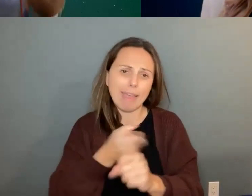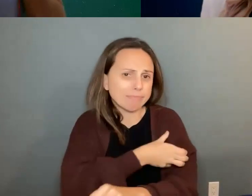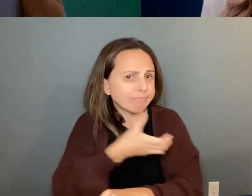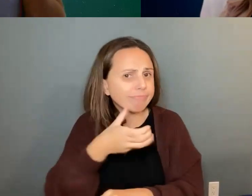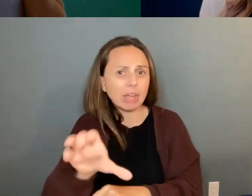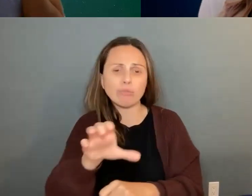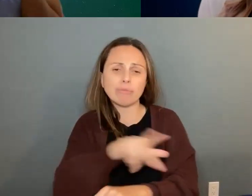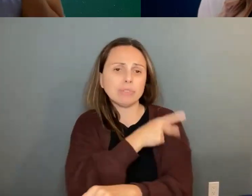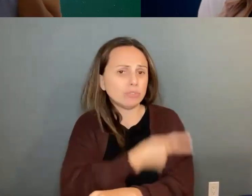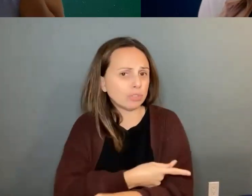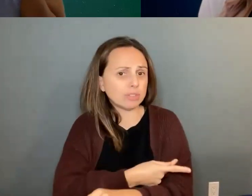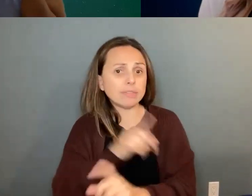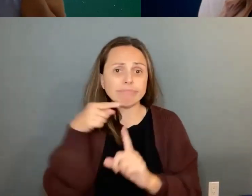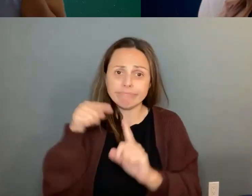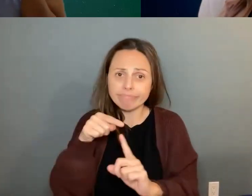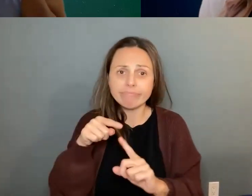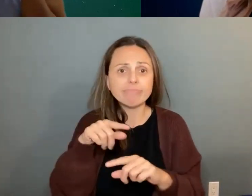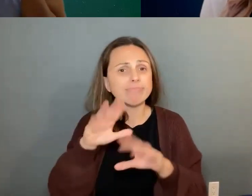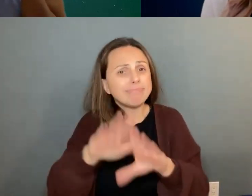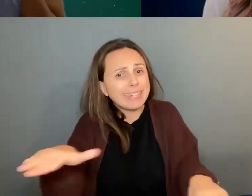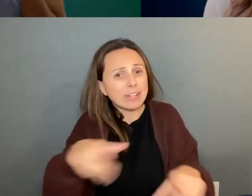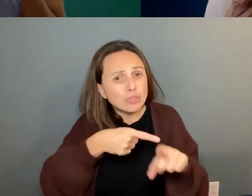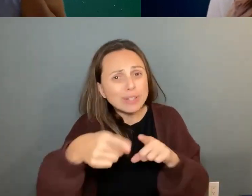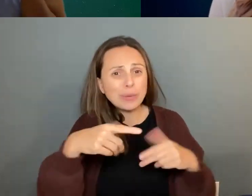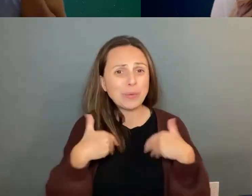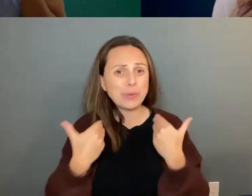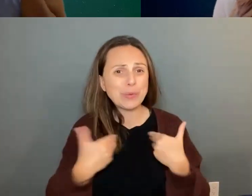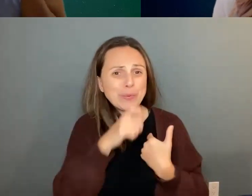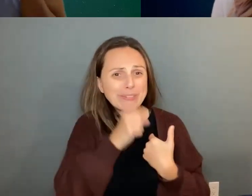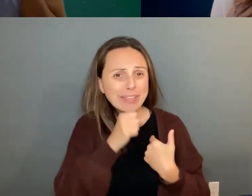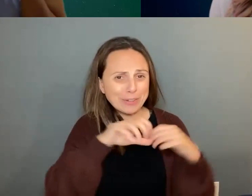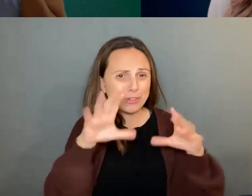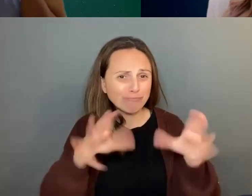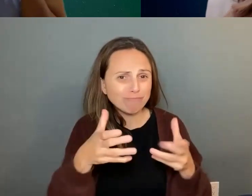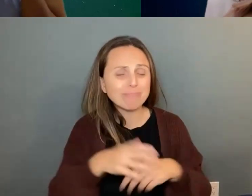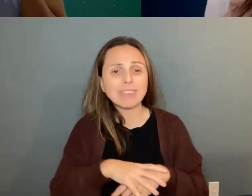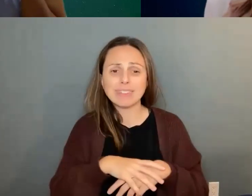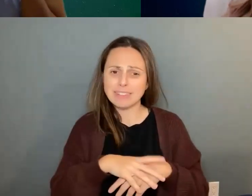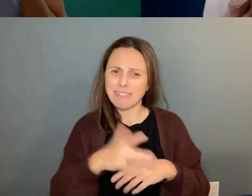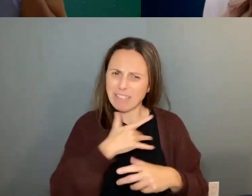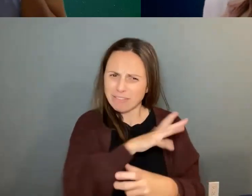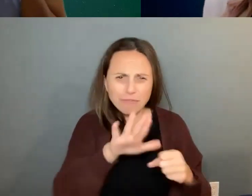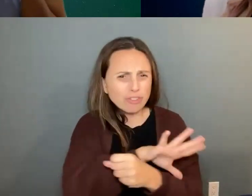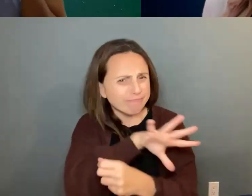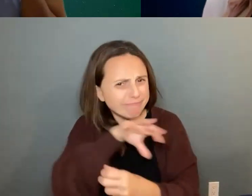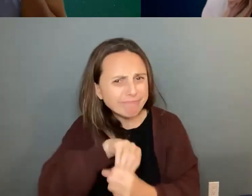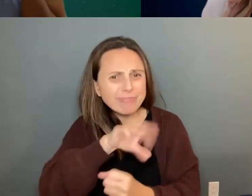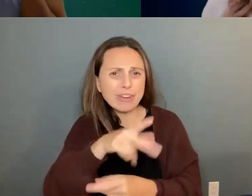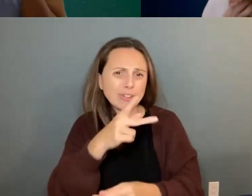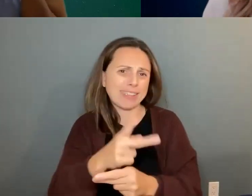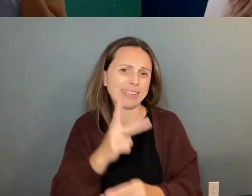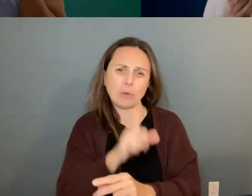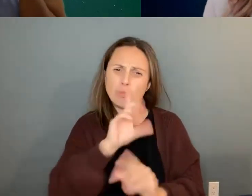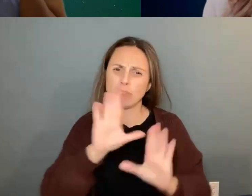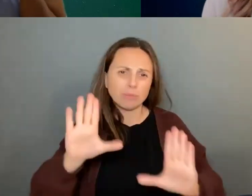our patients, particularly those in the pediatric or youth age range, to be full participants in their care. It's really a